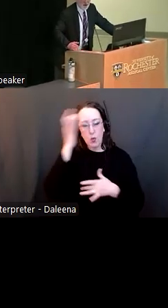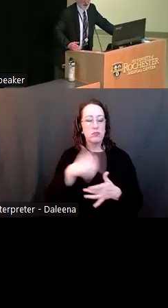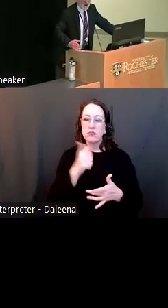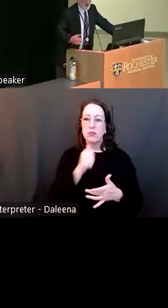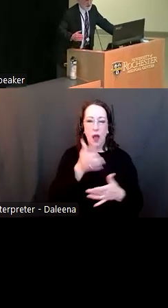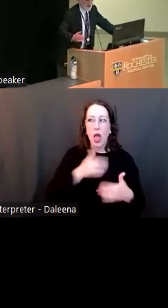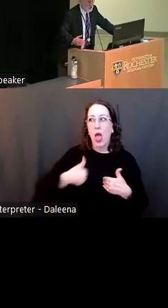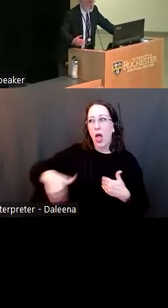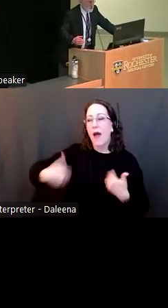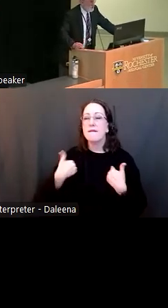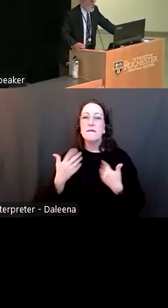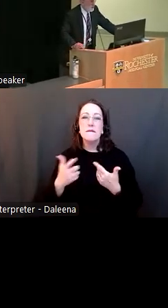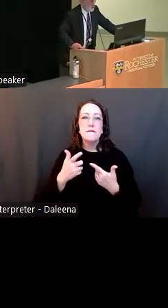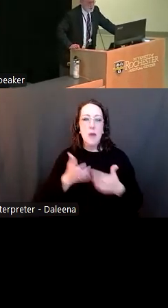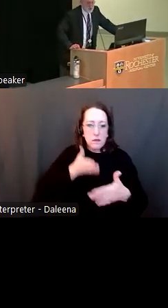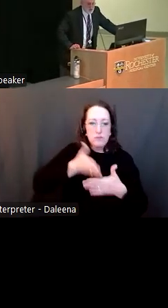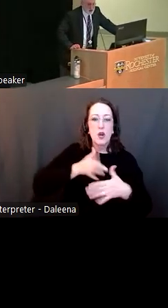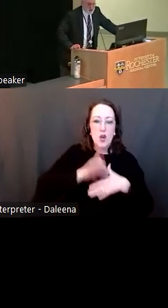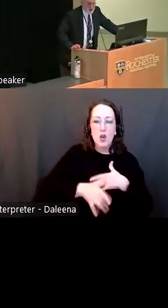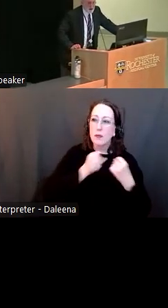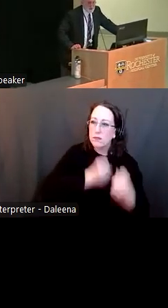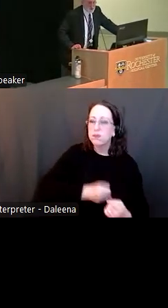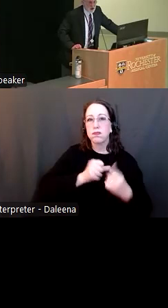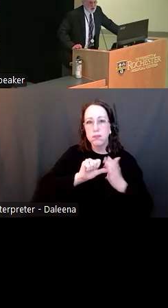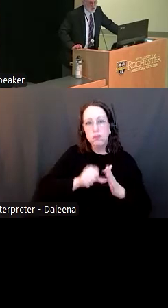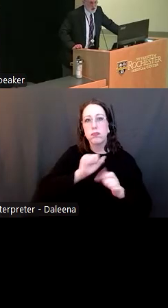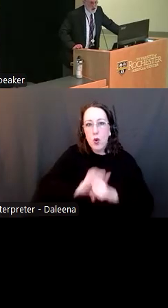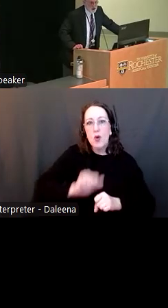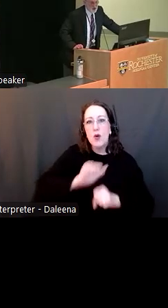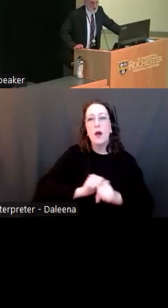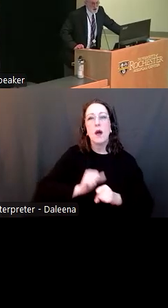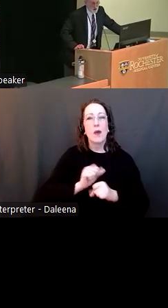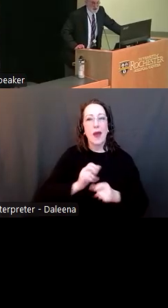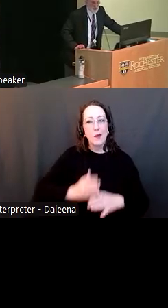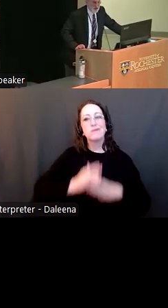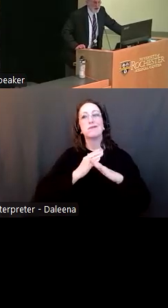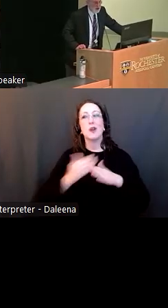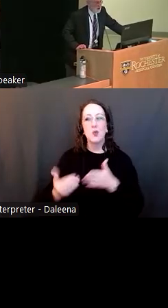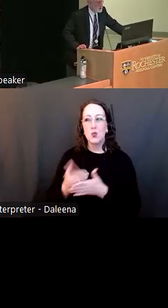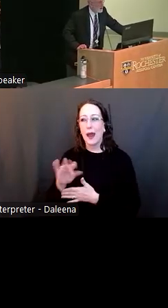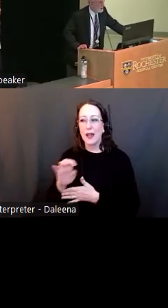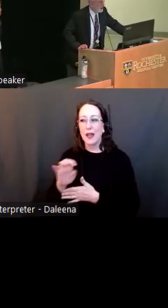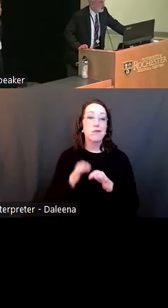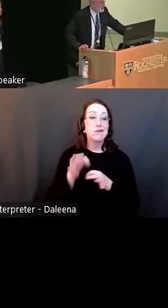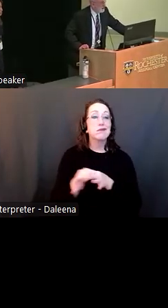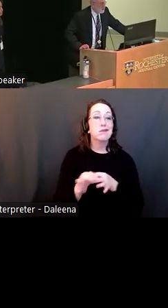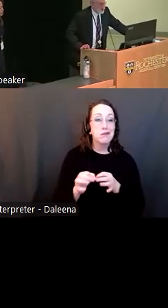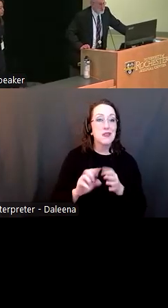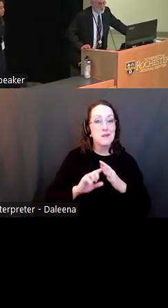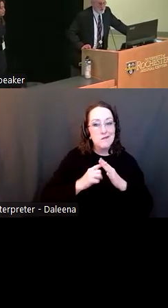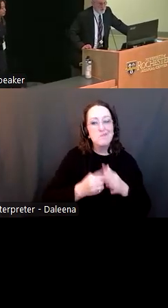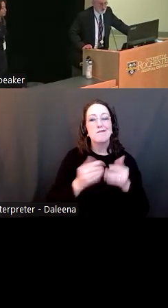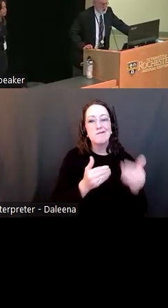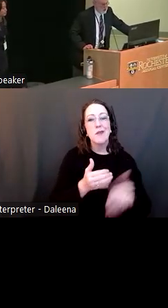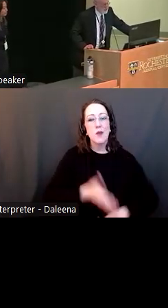early and intensively, we may be able to prevent new cases of psychotic disorder, or at least delay the onset and